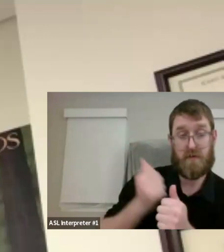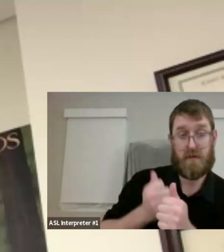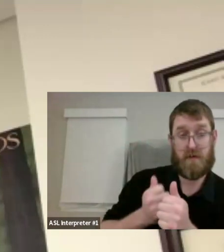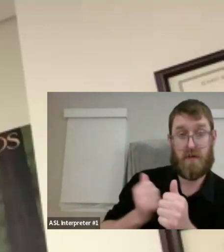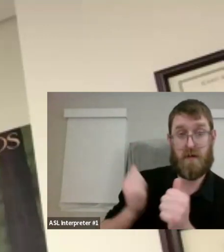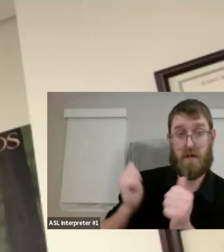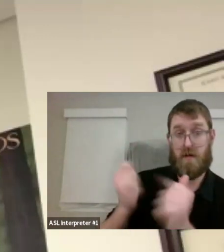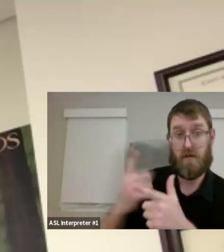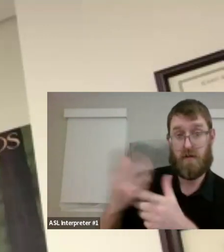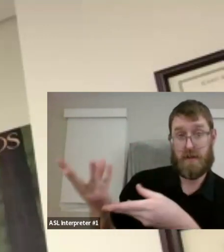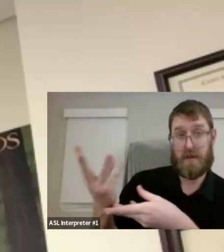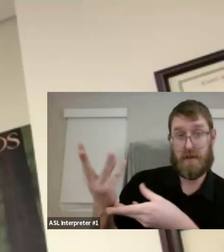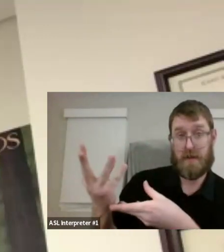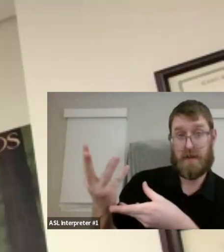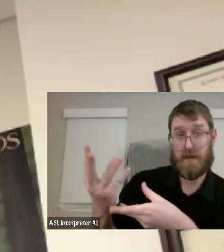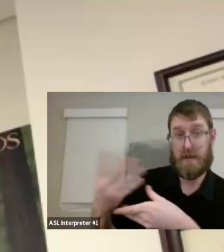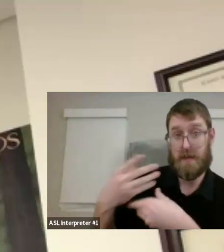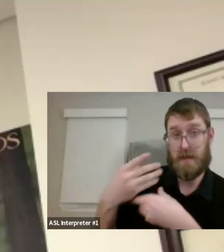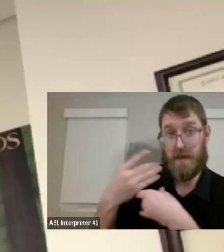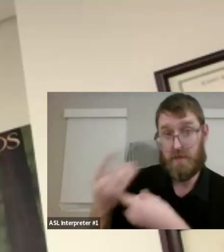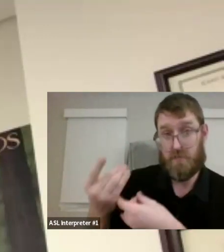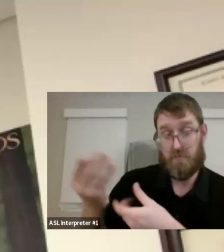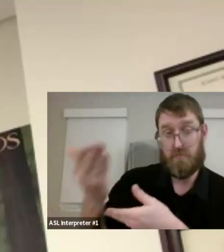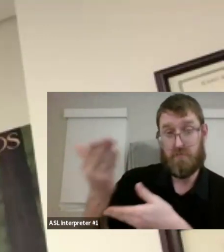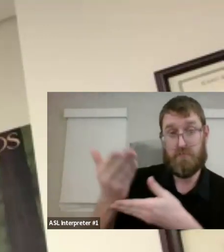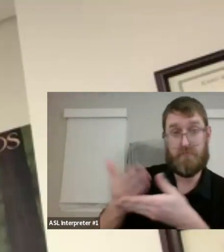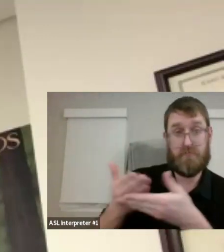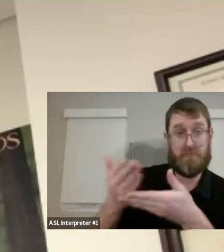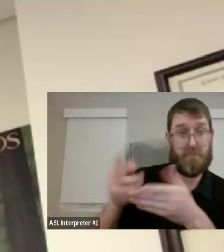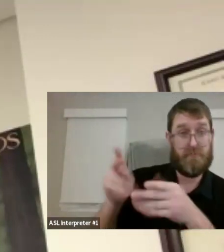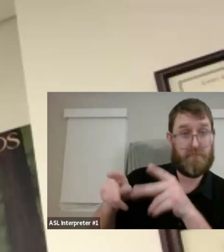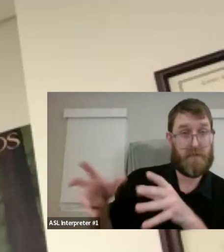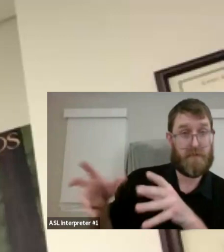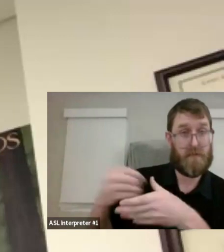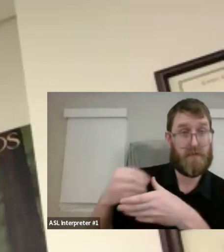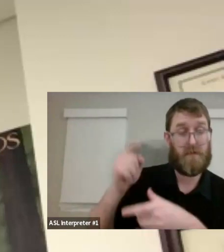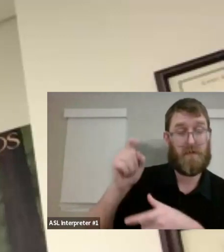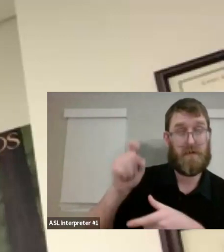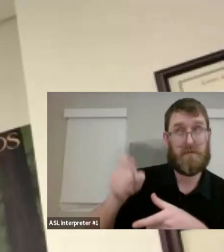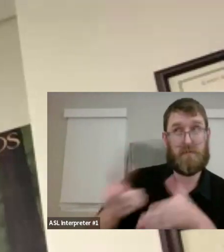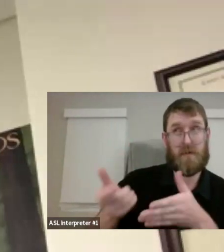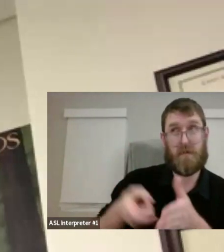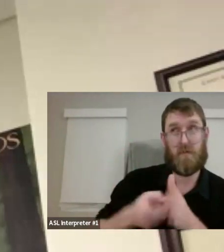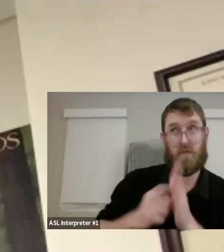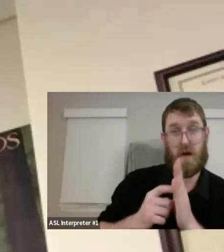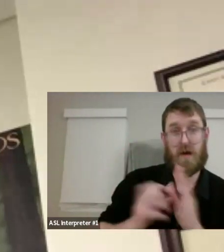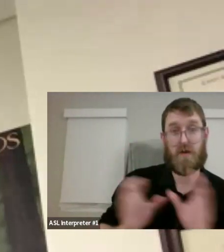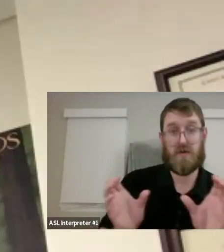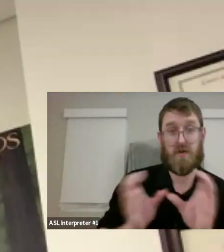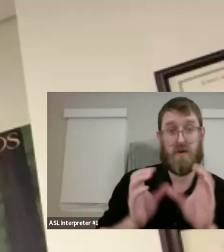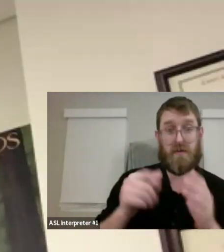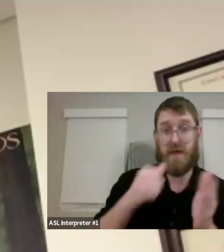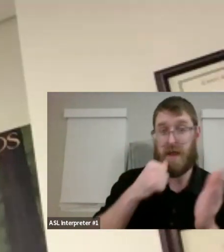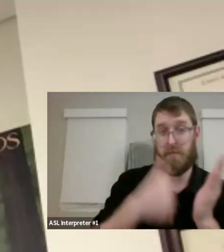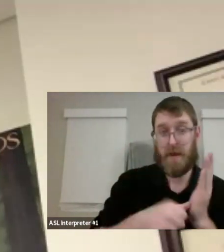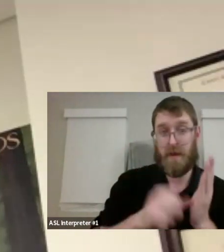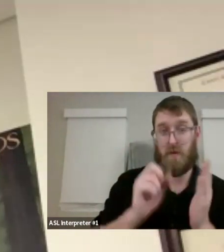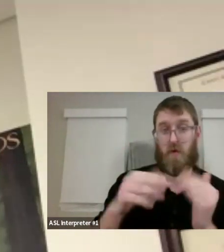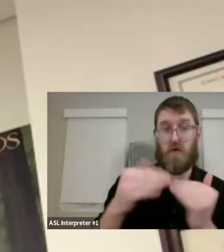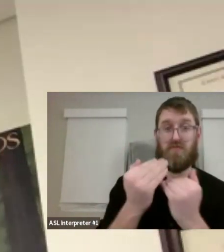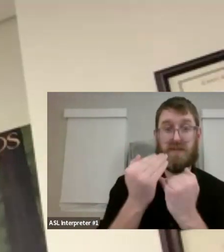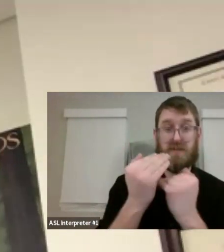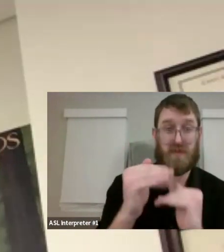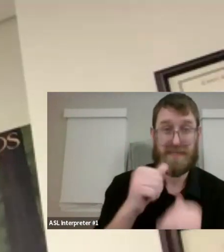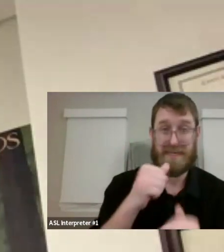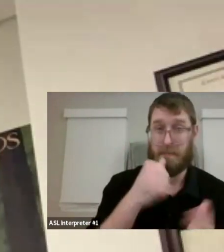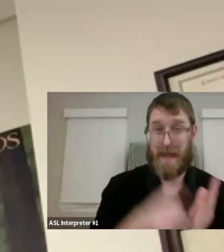be likely requirements of certified mail and maybe even restricted mail,